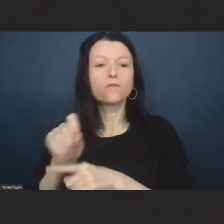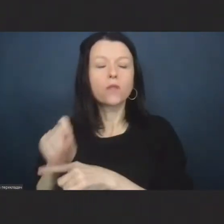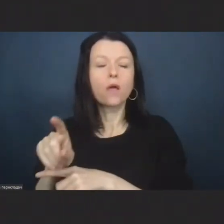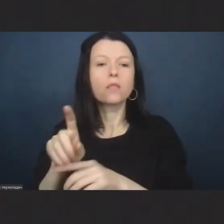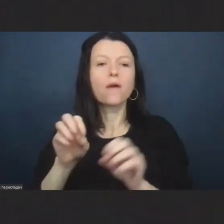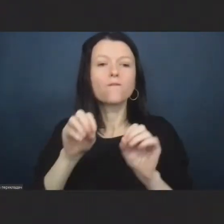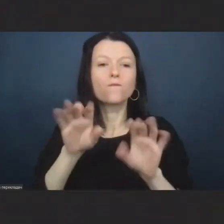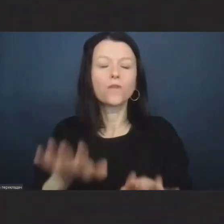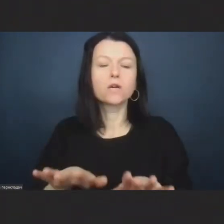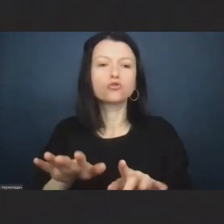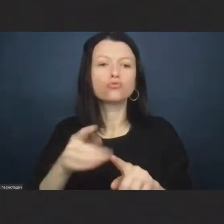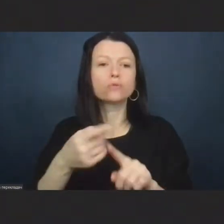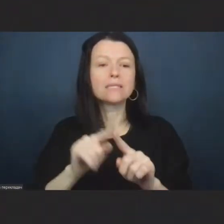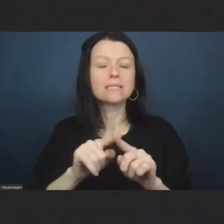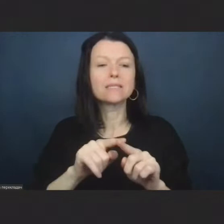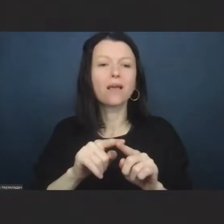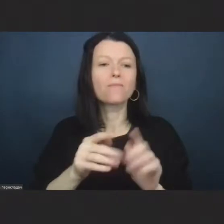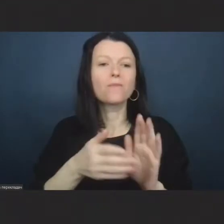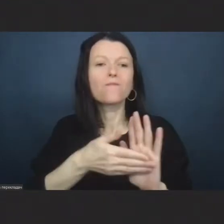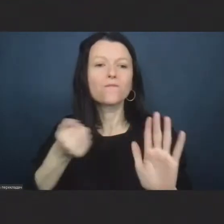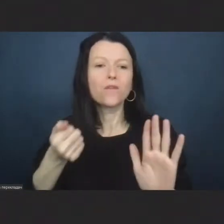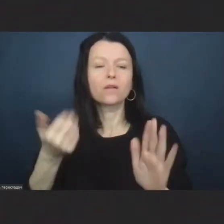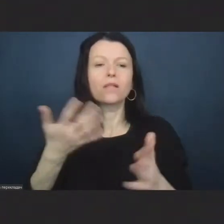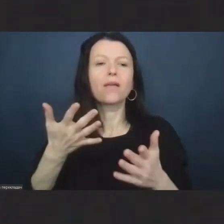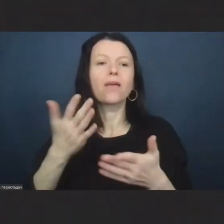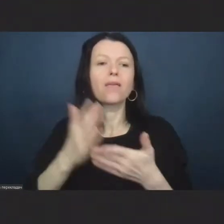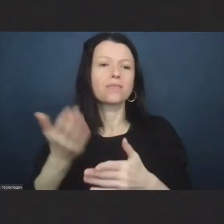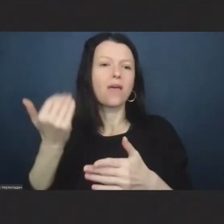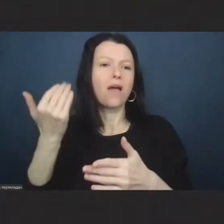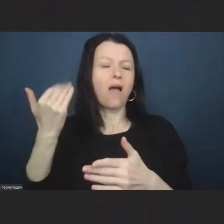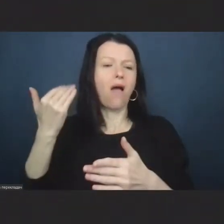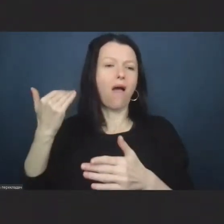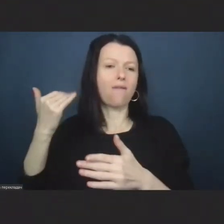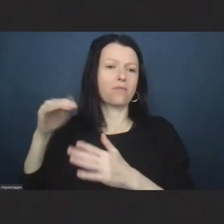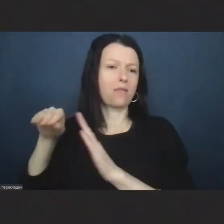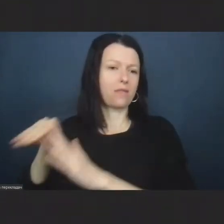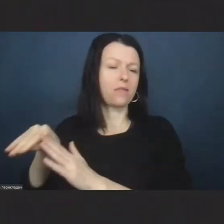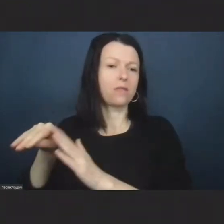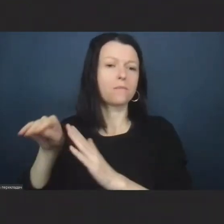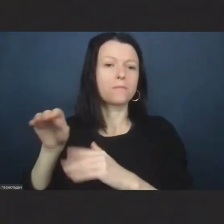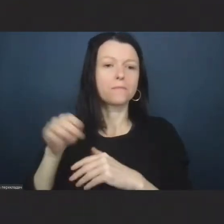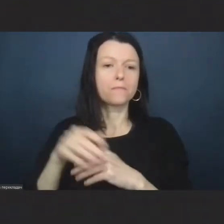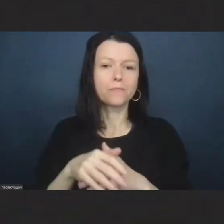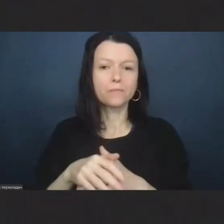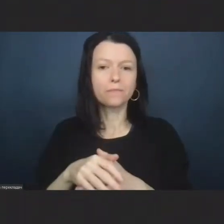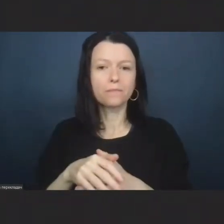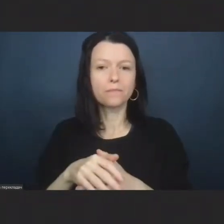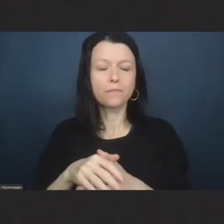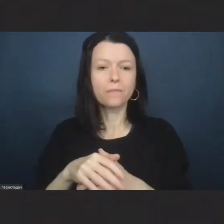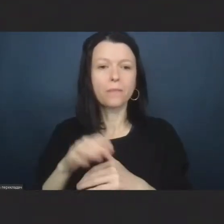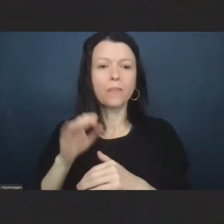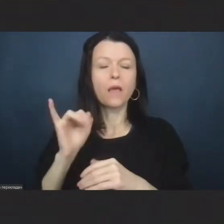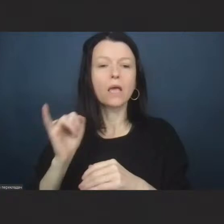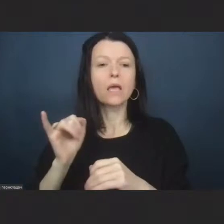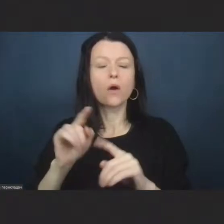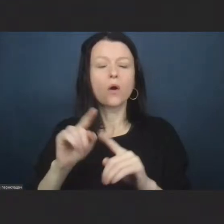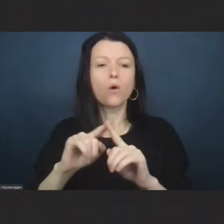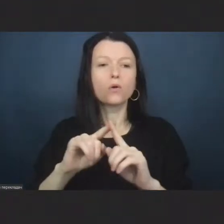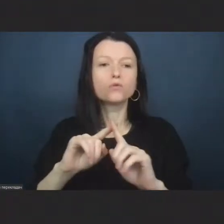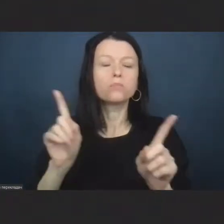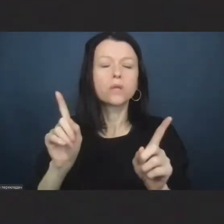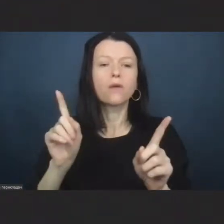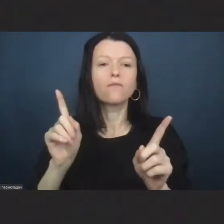we faced the challenge of looking up to and living up to the challenge that have